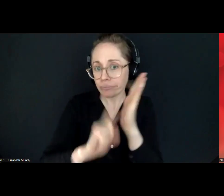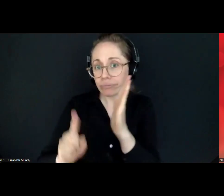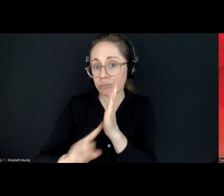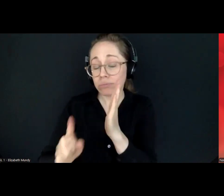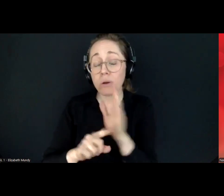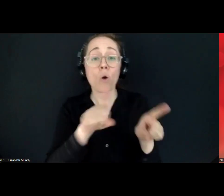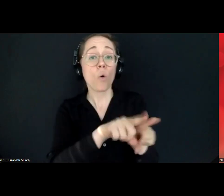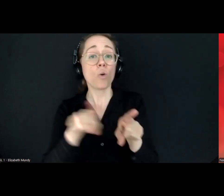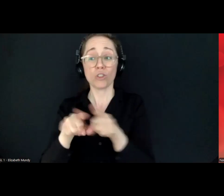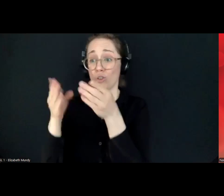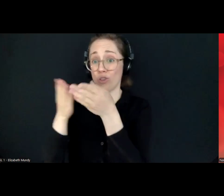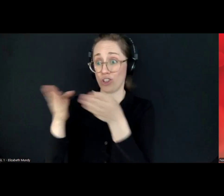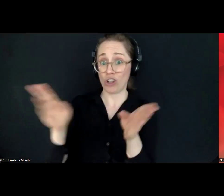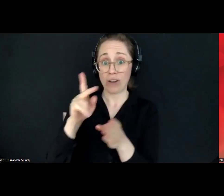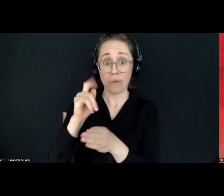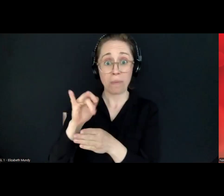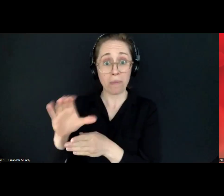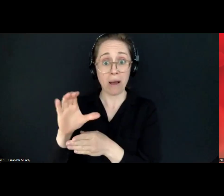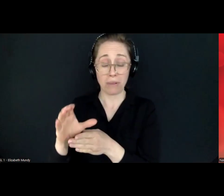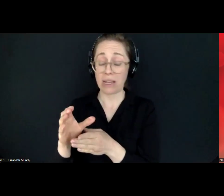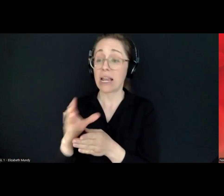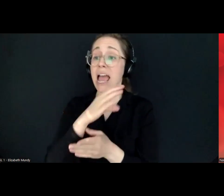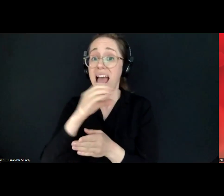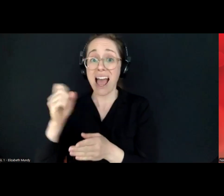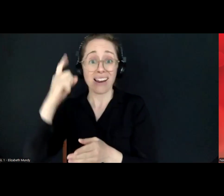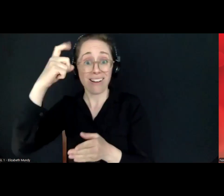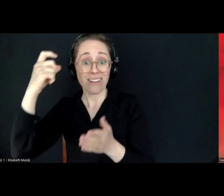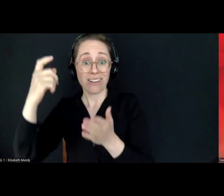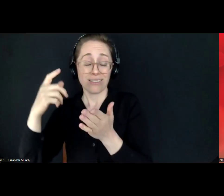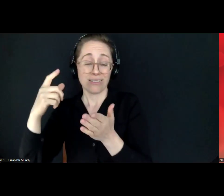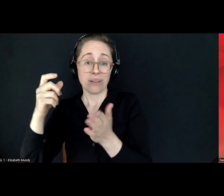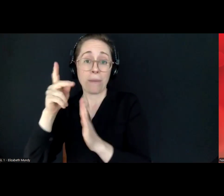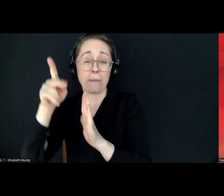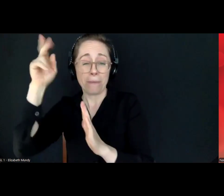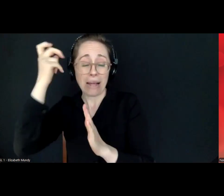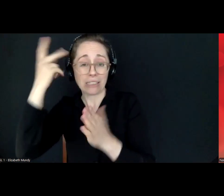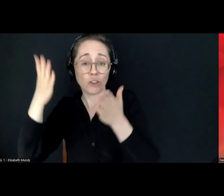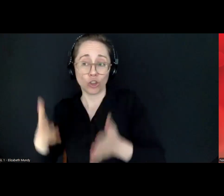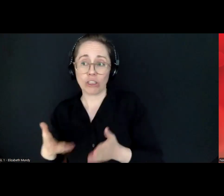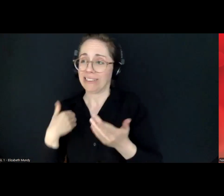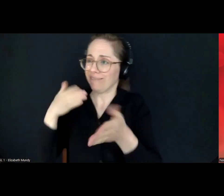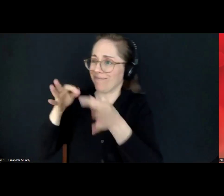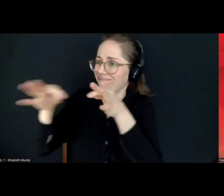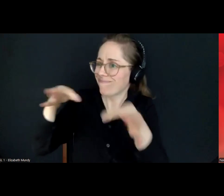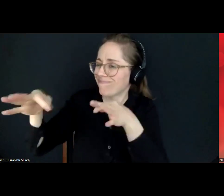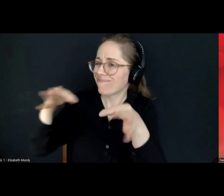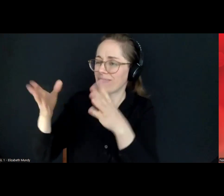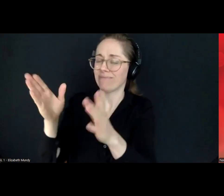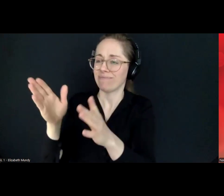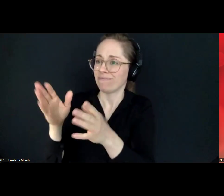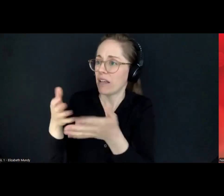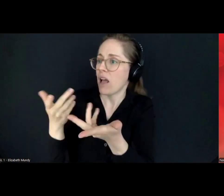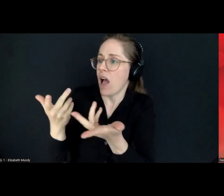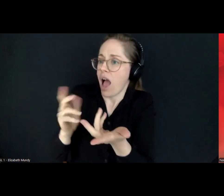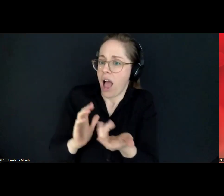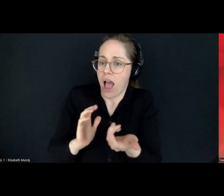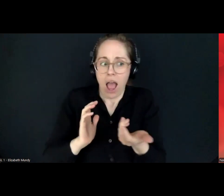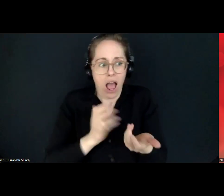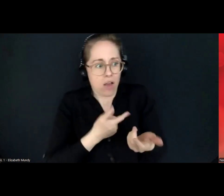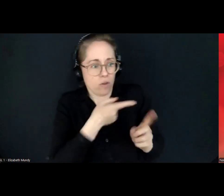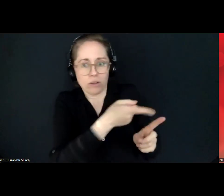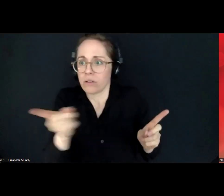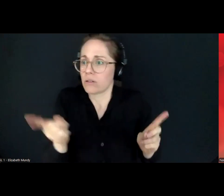general public and policymakers regarding the urgency and the anticipated and known adverse